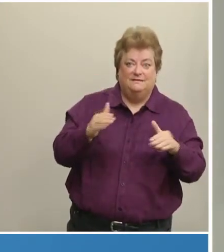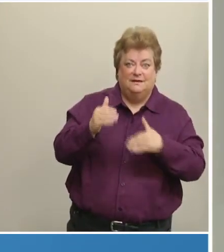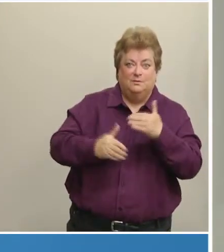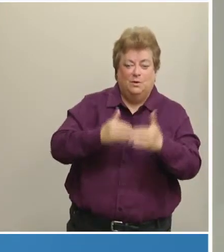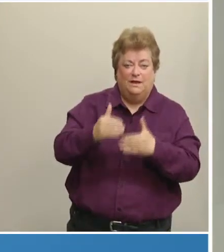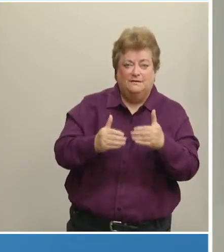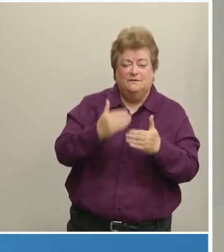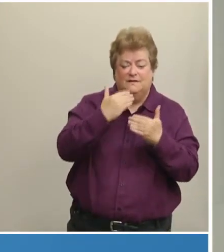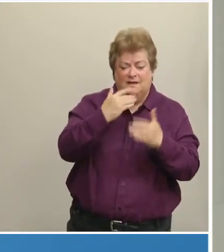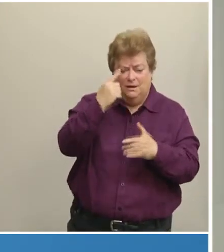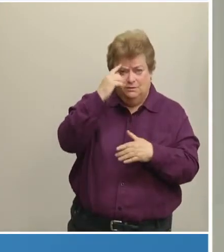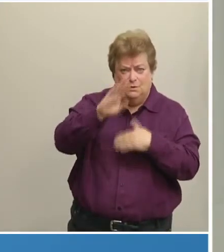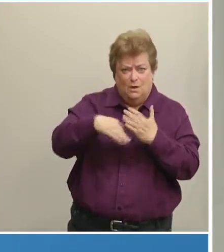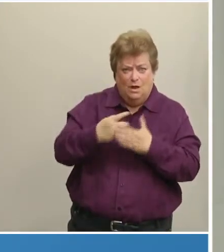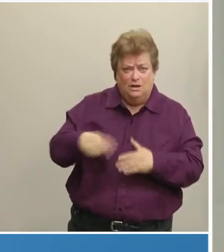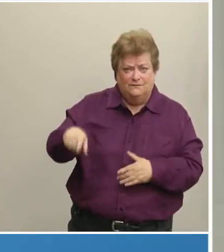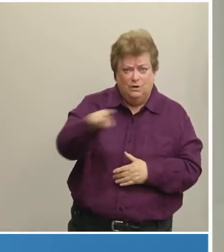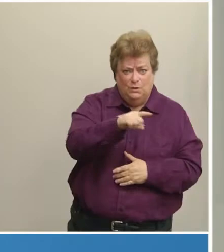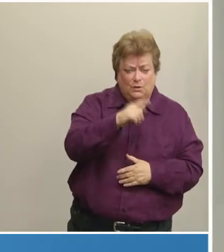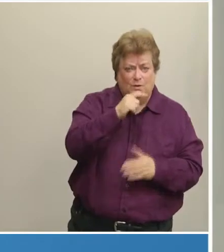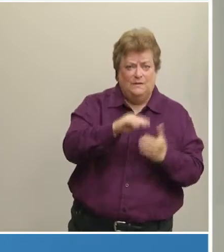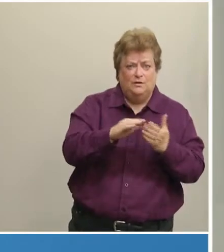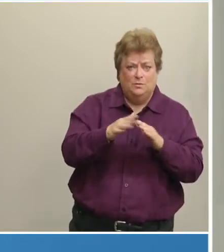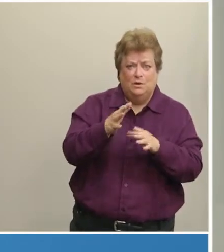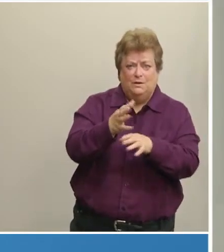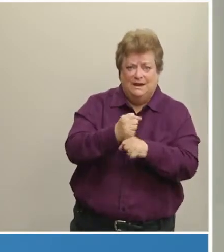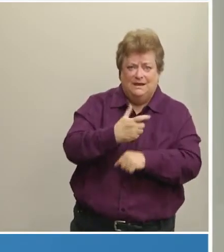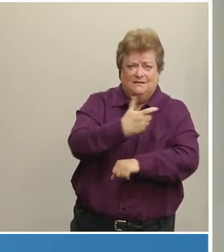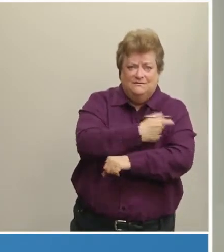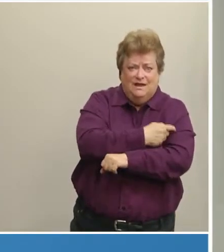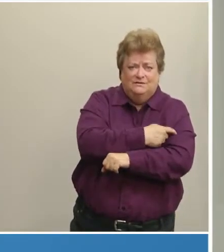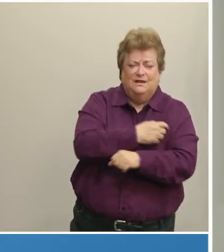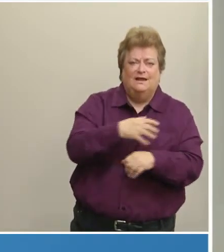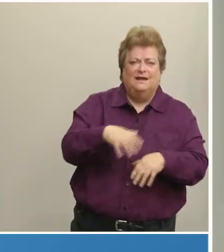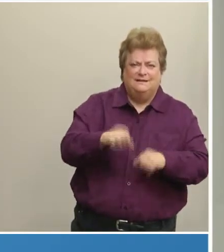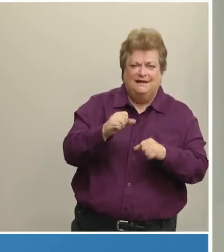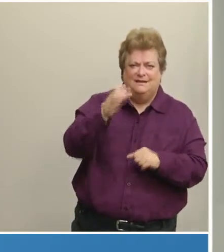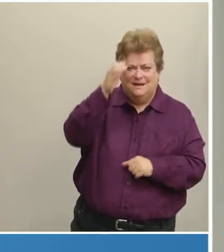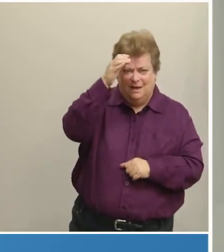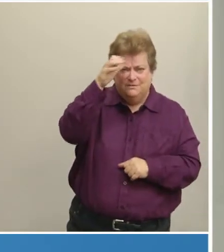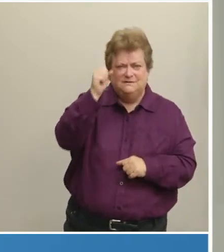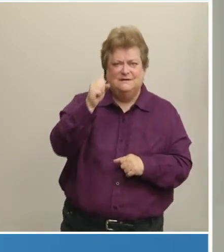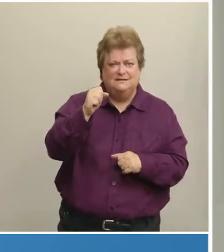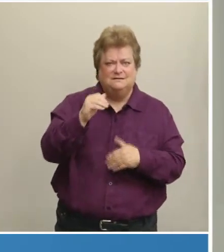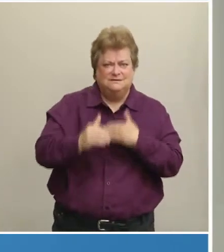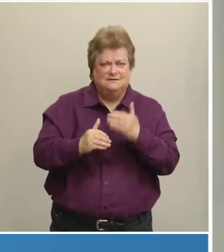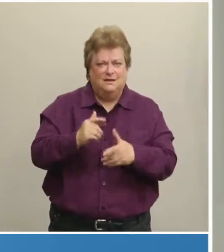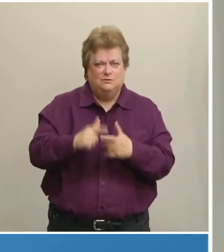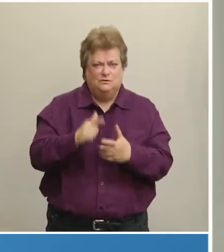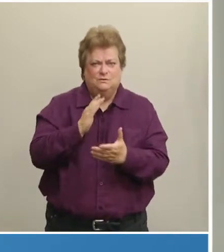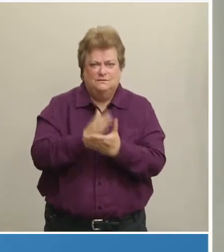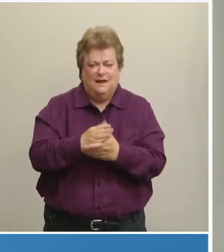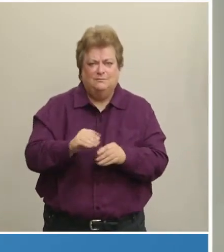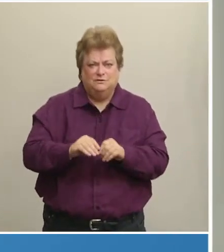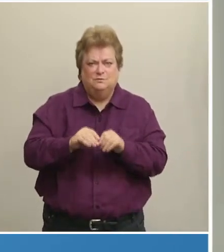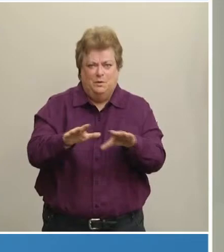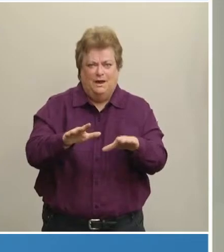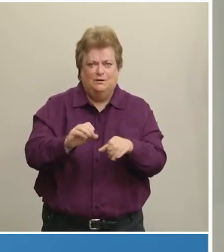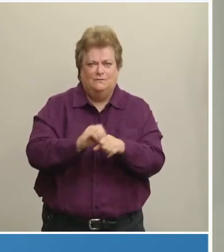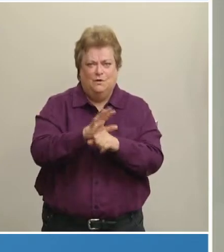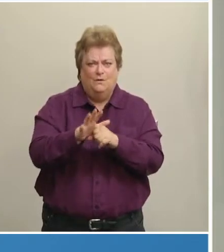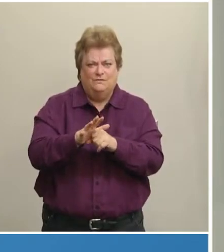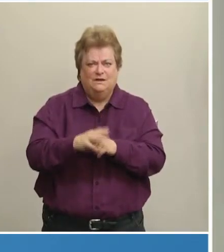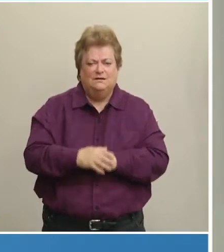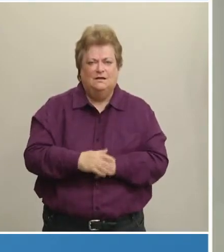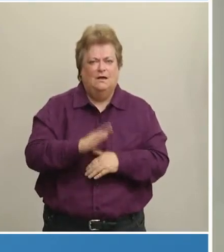to all of you in our community who are getting vaccinated and taking common sense steps to help stop the spread of COVID-19. And to all of the